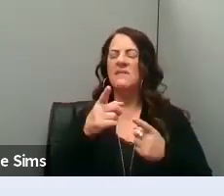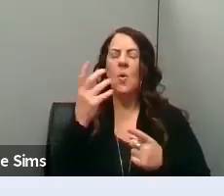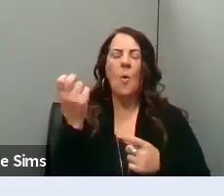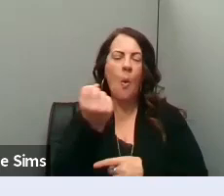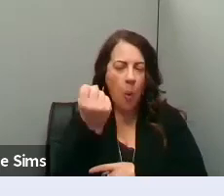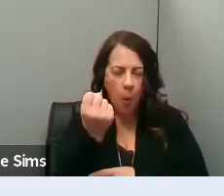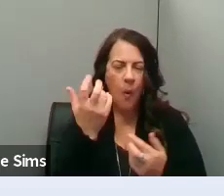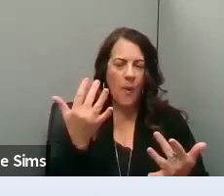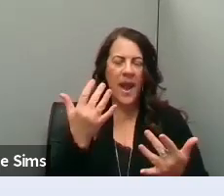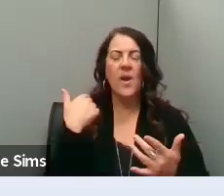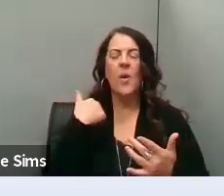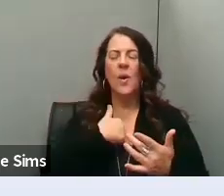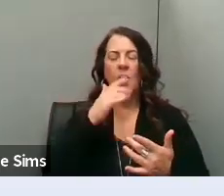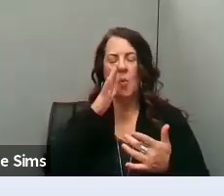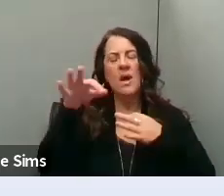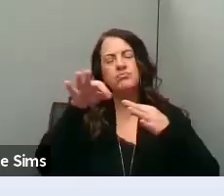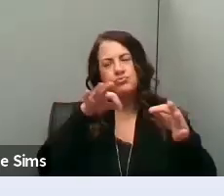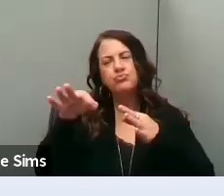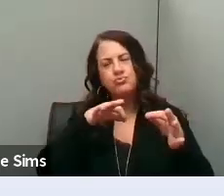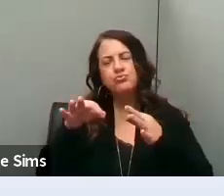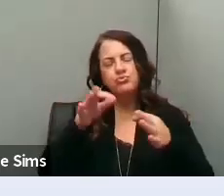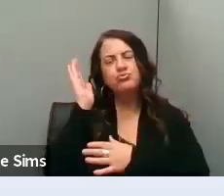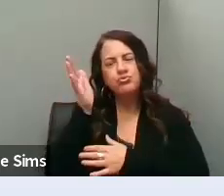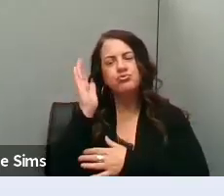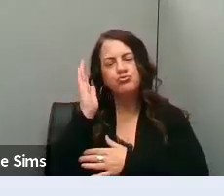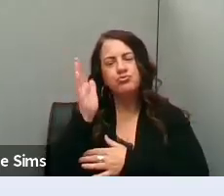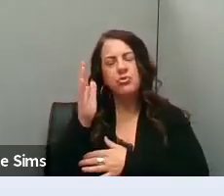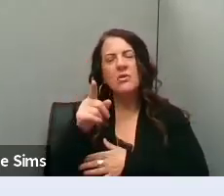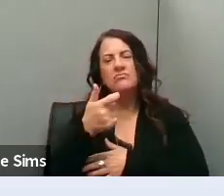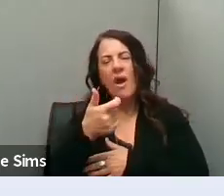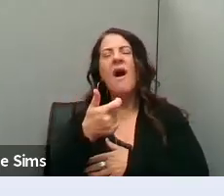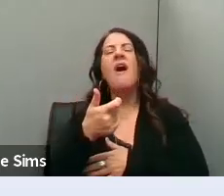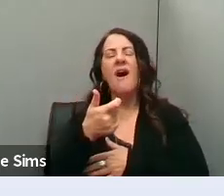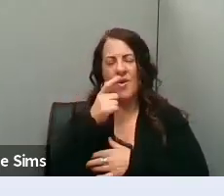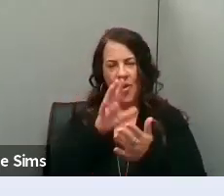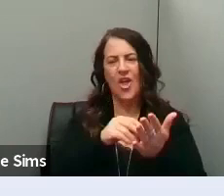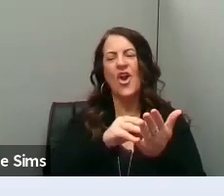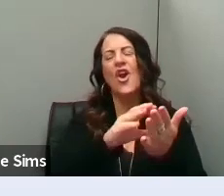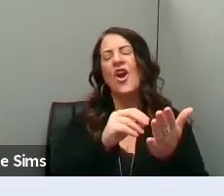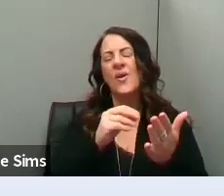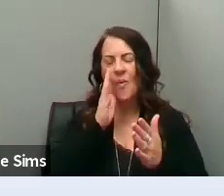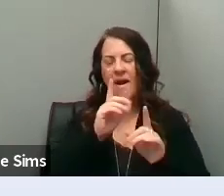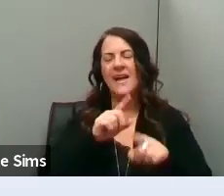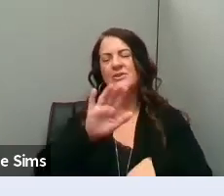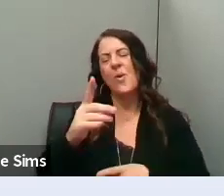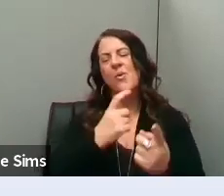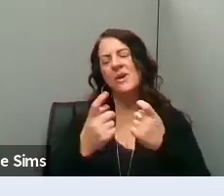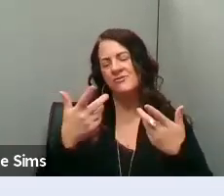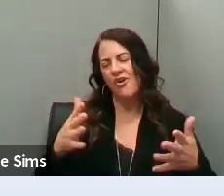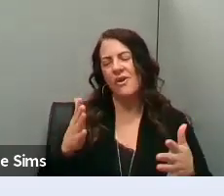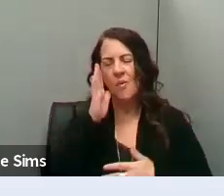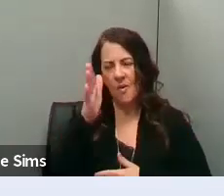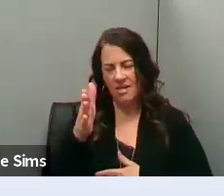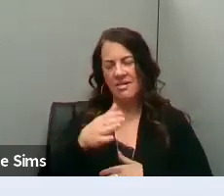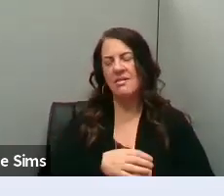answered throughout the presentation. And just to let you know, the presentation is set up in a series